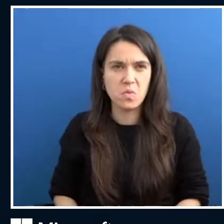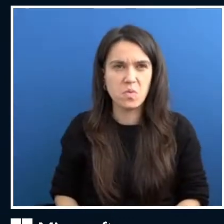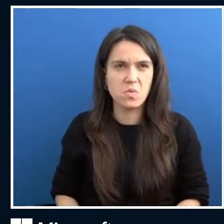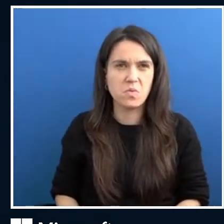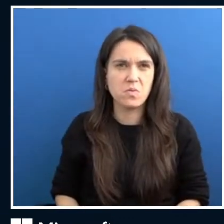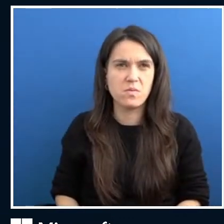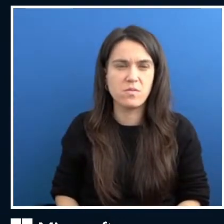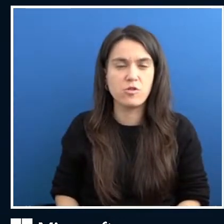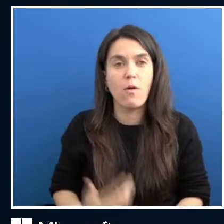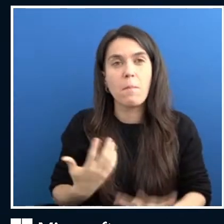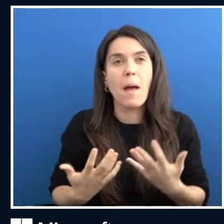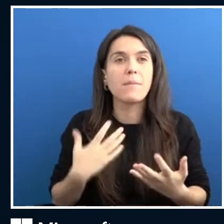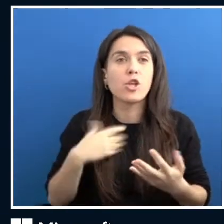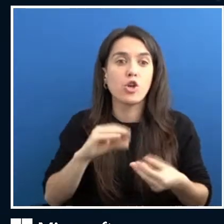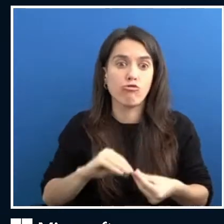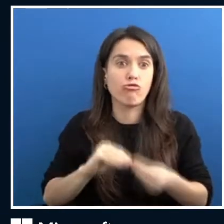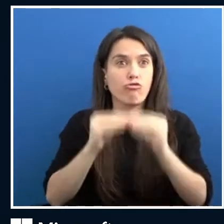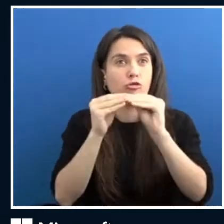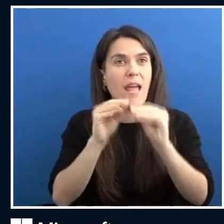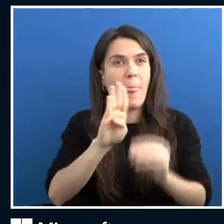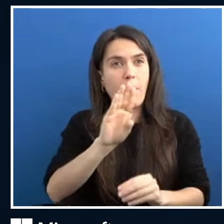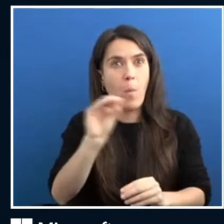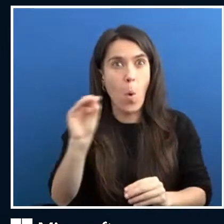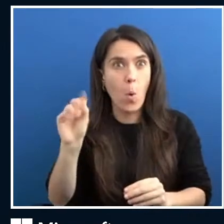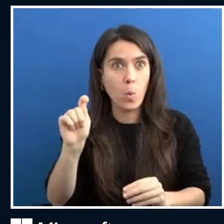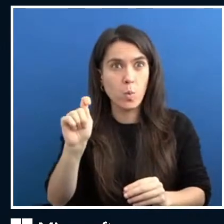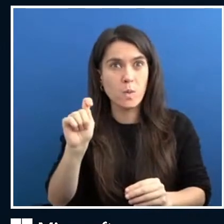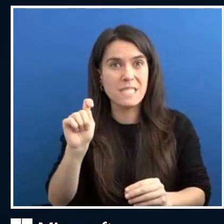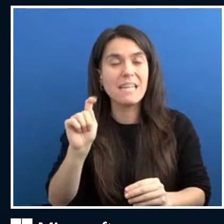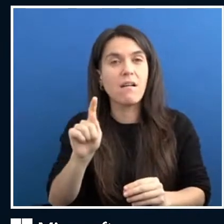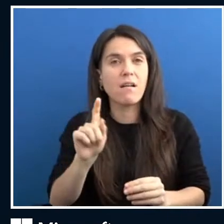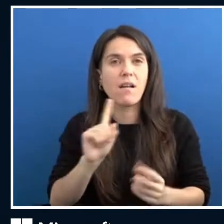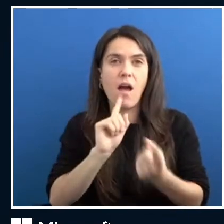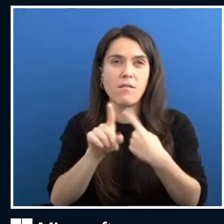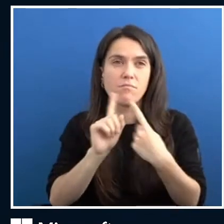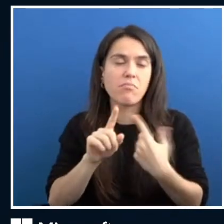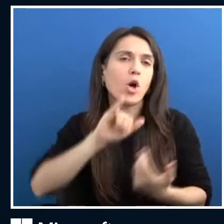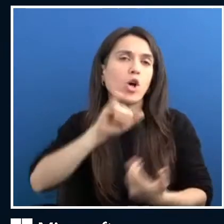you can use C#, you can use JavaScript.